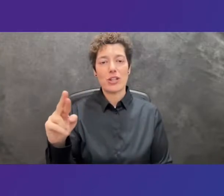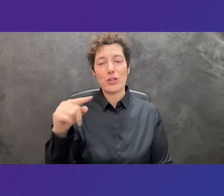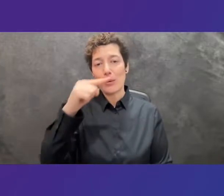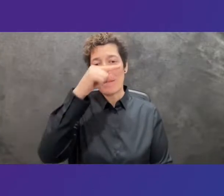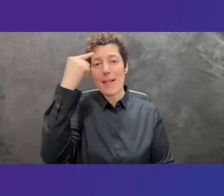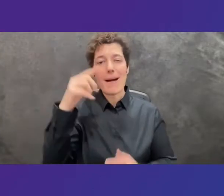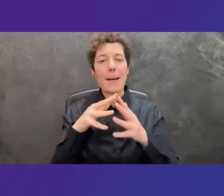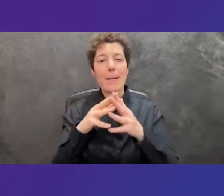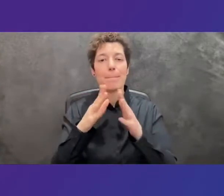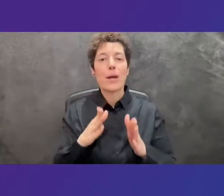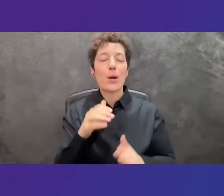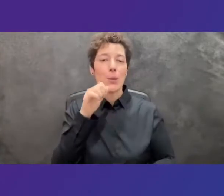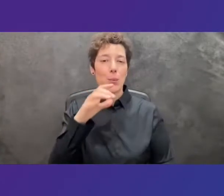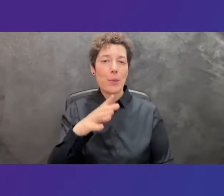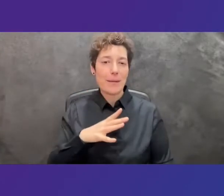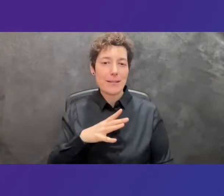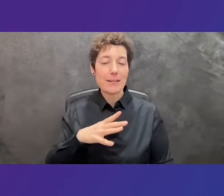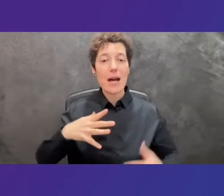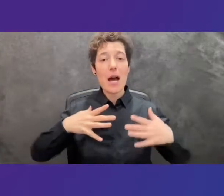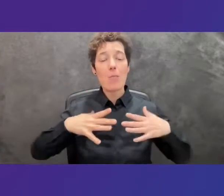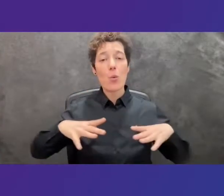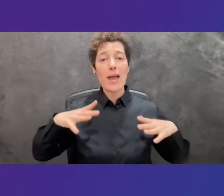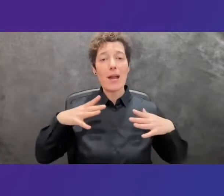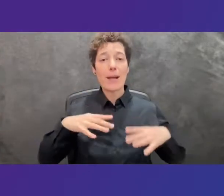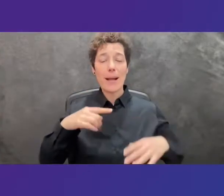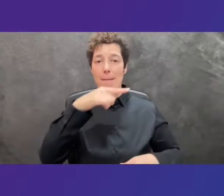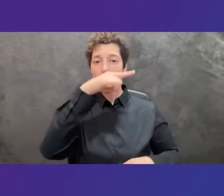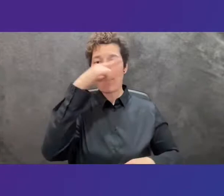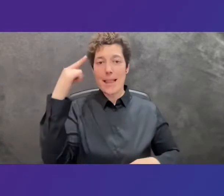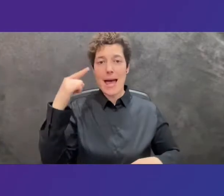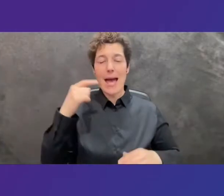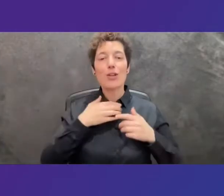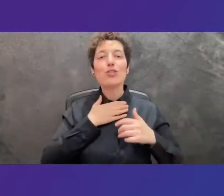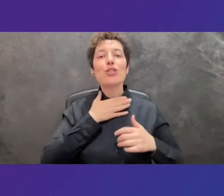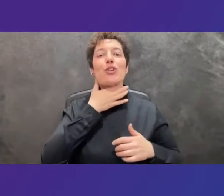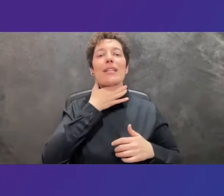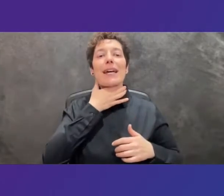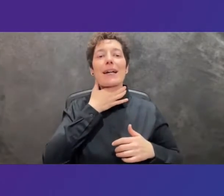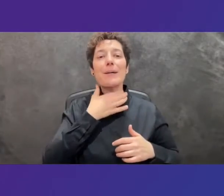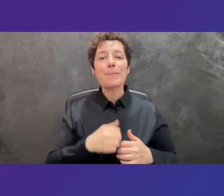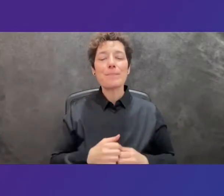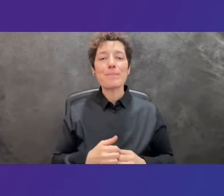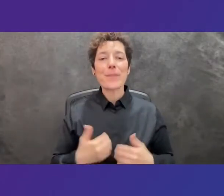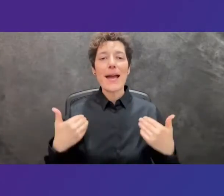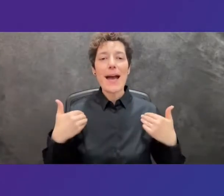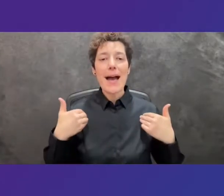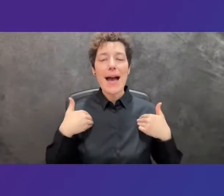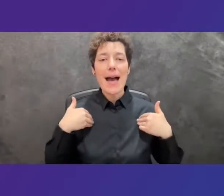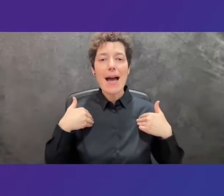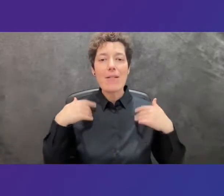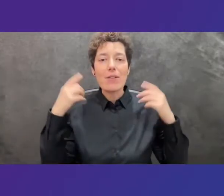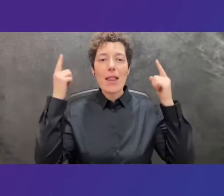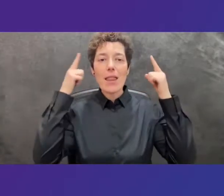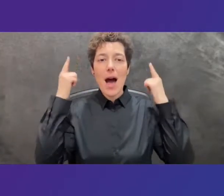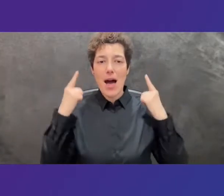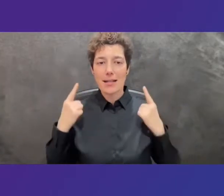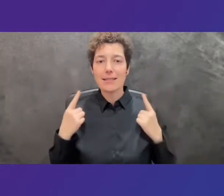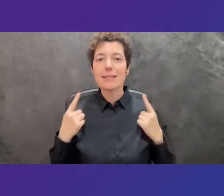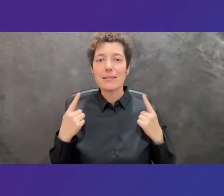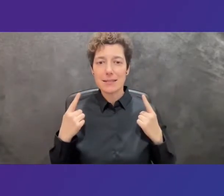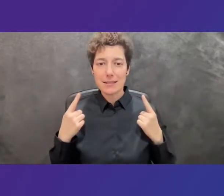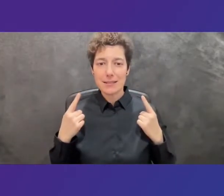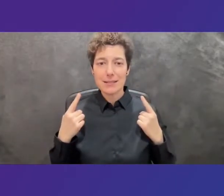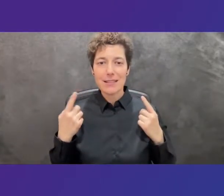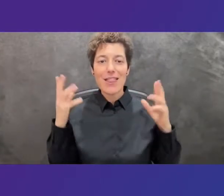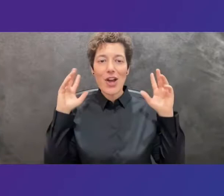woman. I am wearing a black turtleneck. I have locks that are